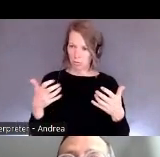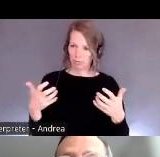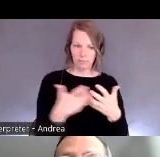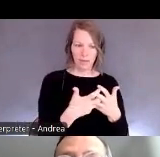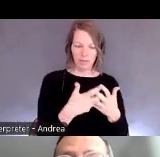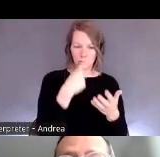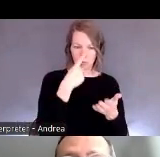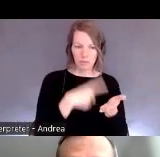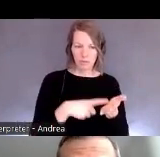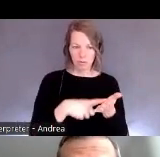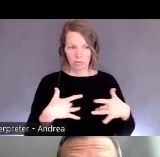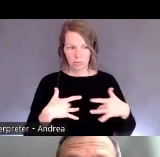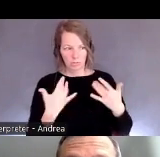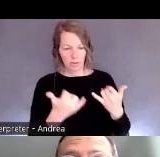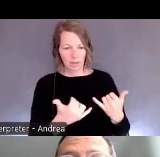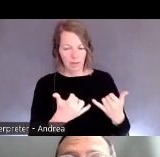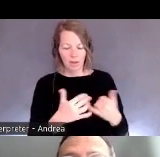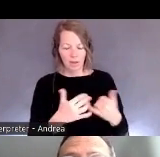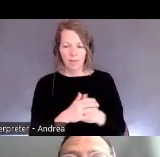and to